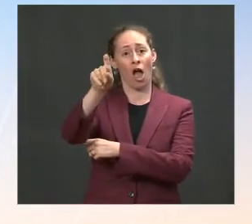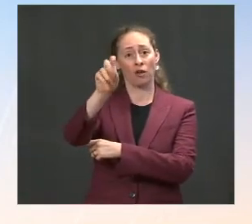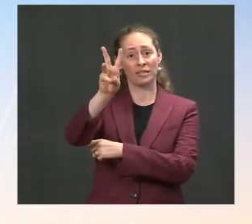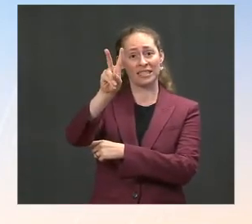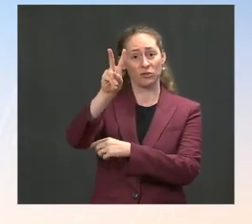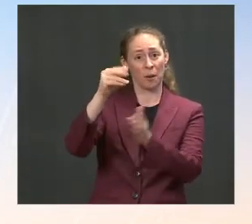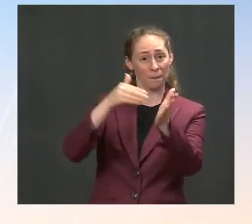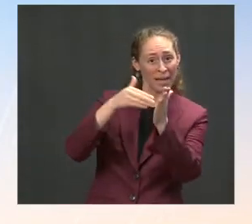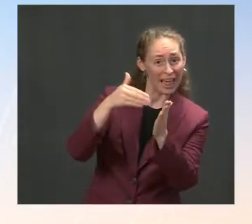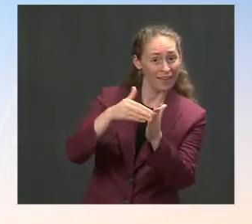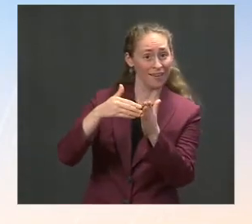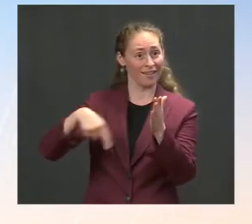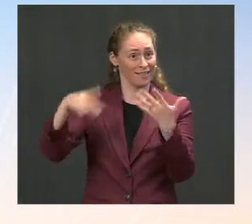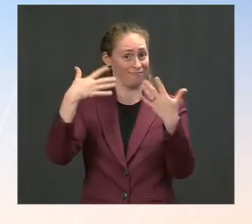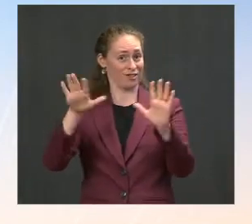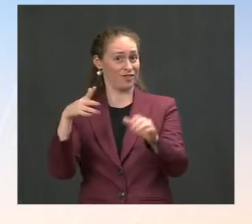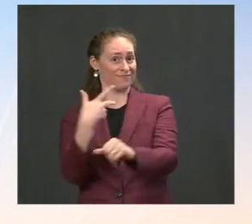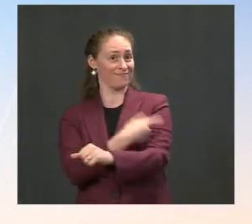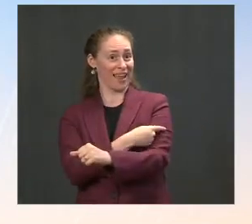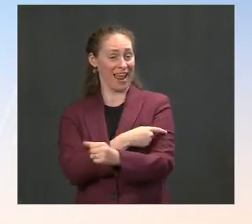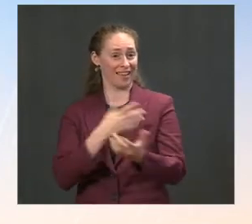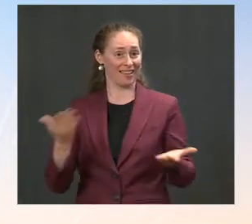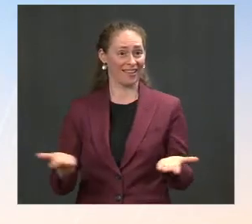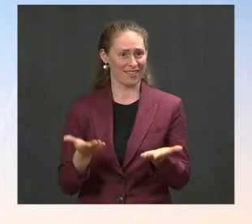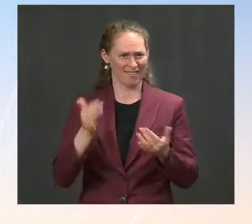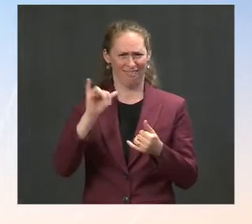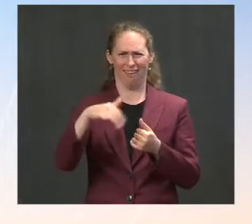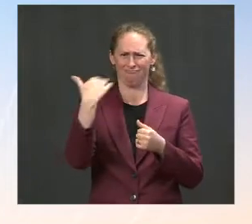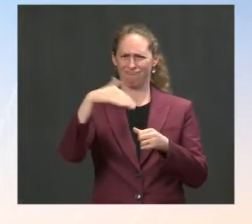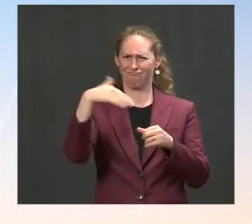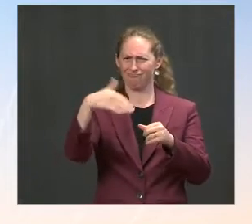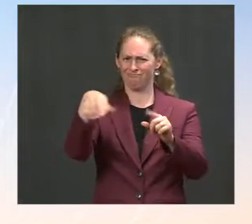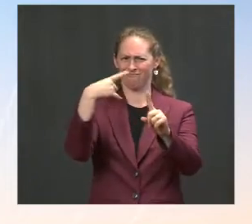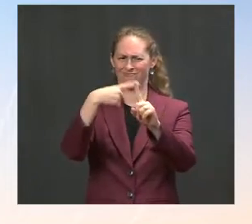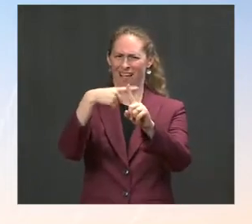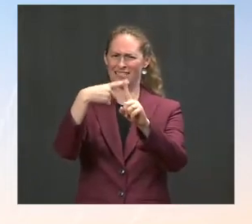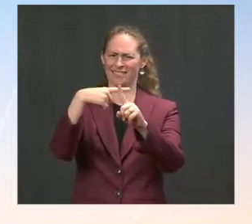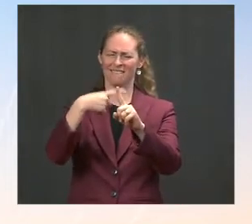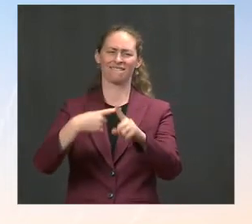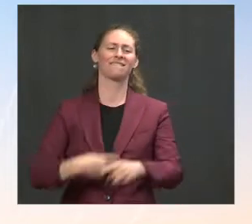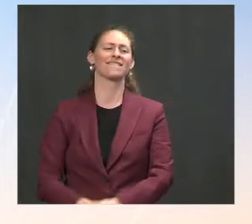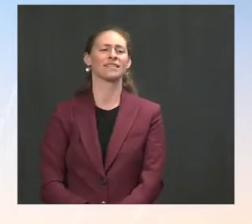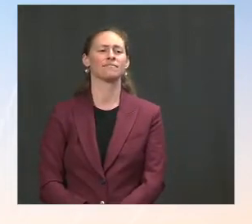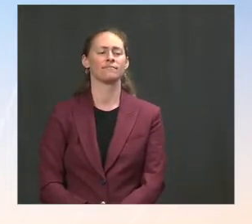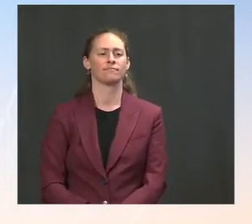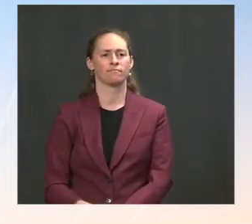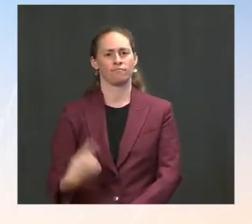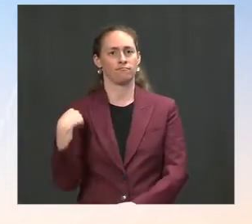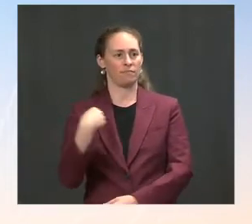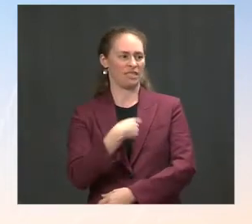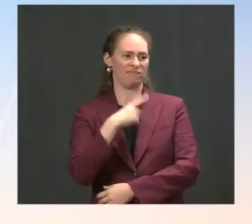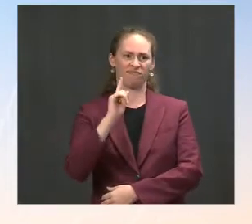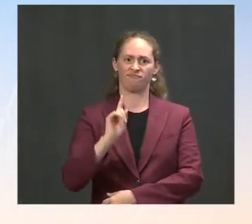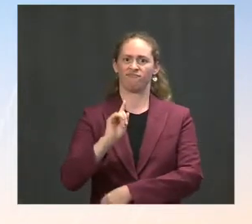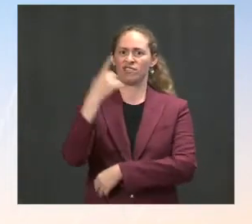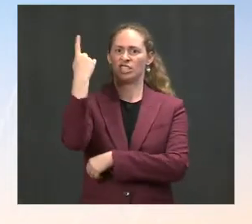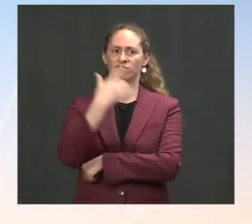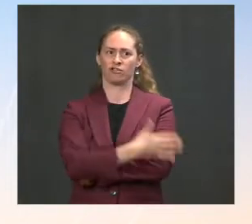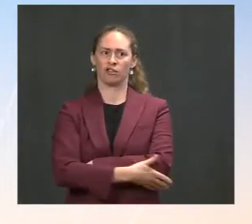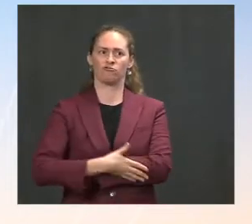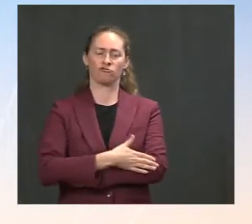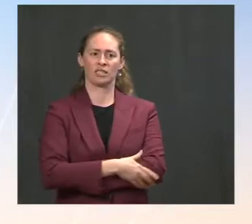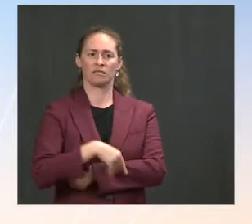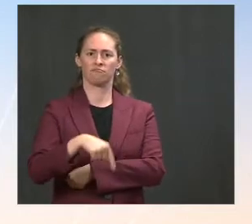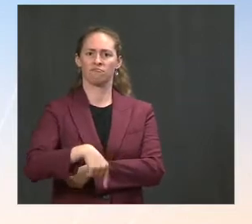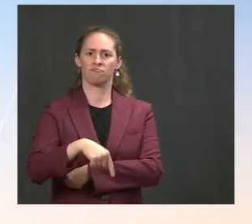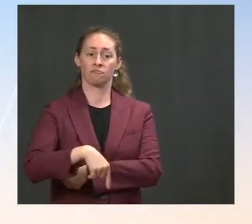now vaccinated. That certainly is a positive step. We're the first to say, and we have long said, that that's not enough. We need to